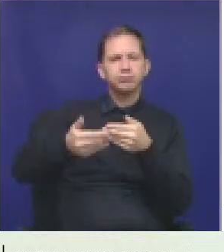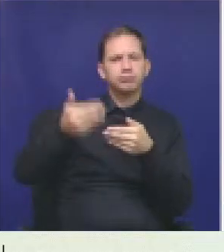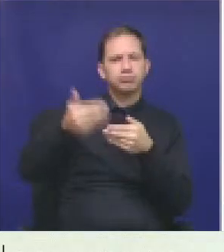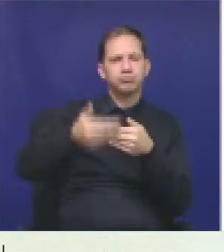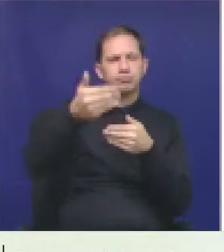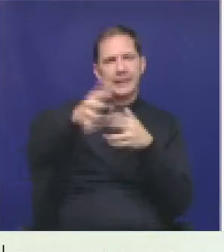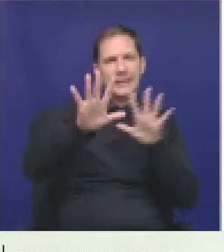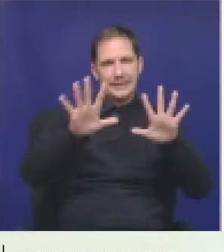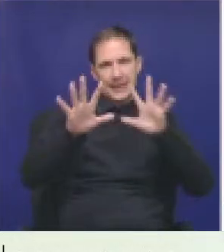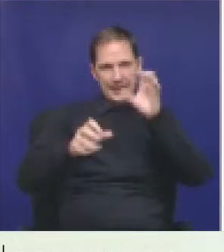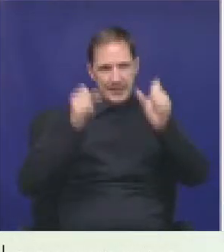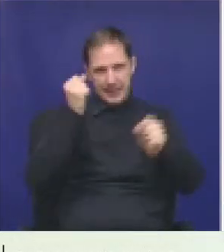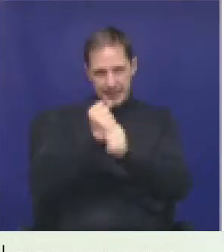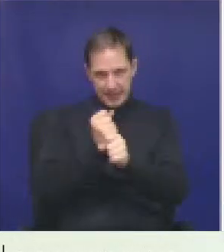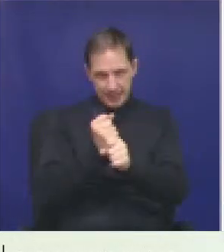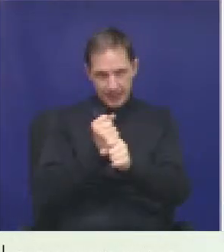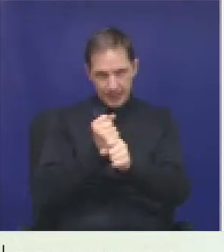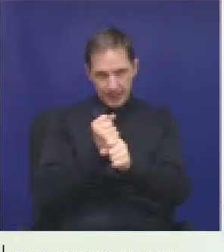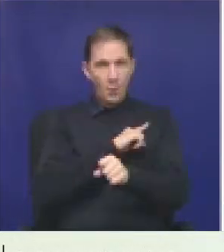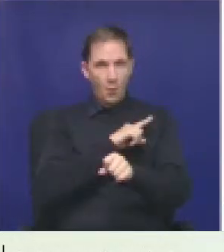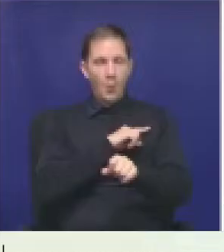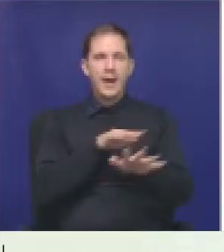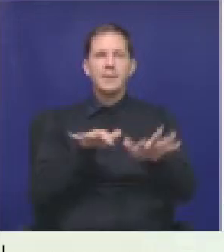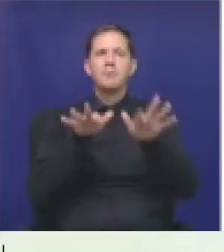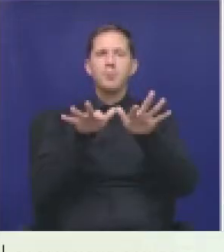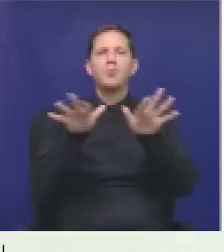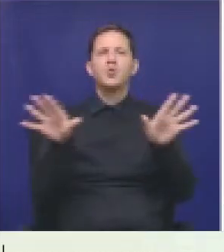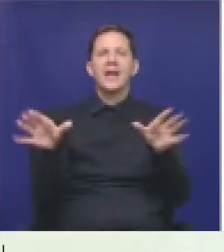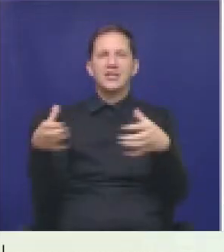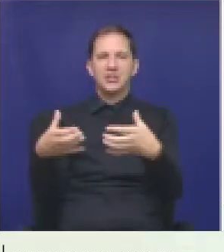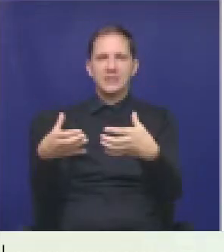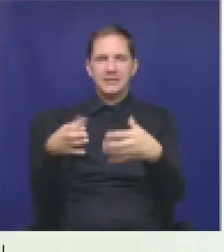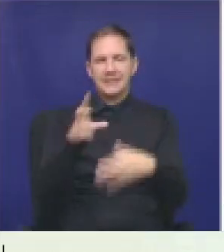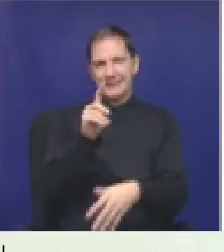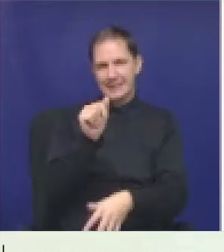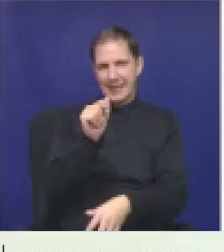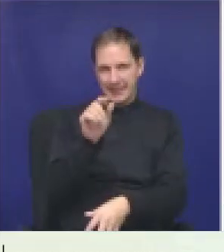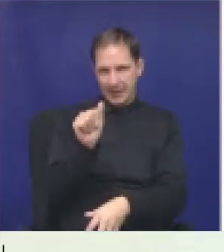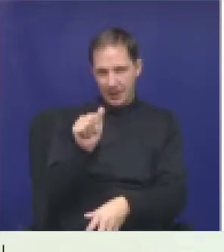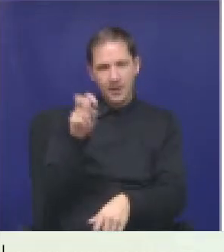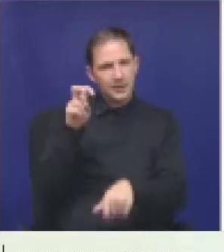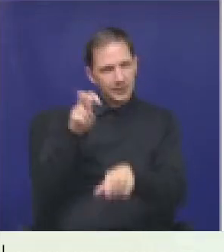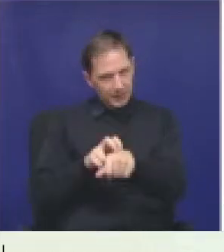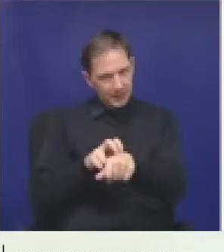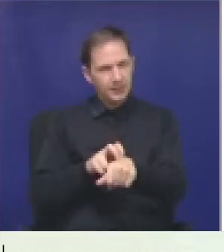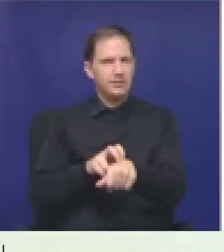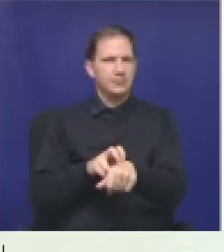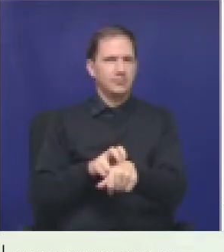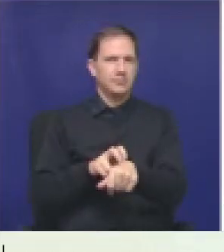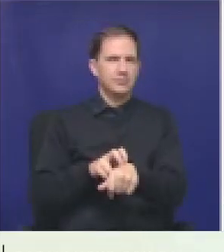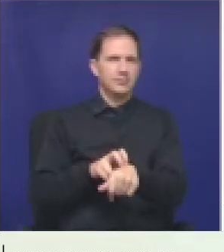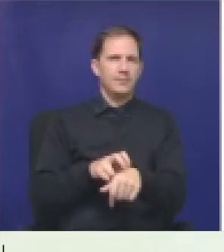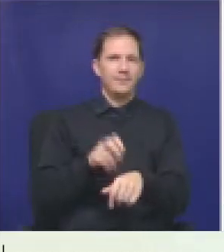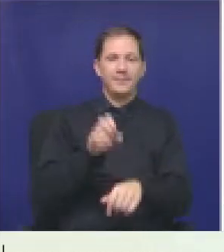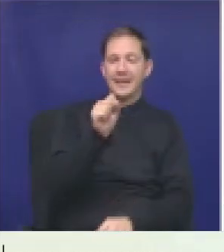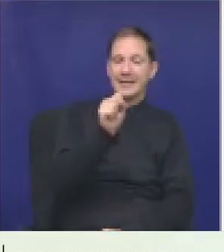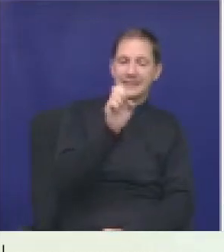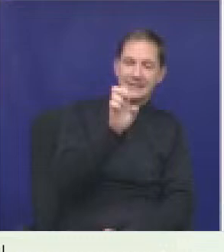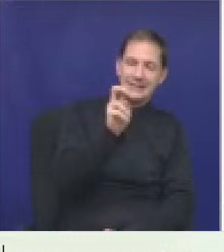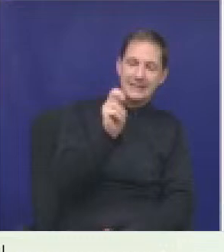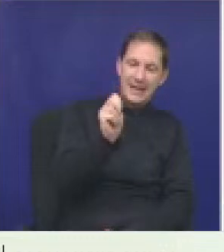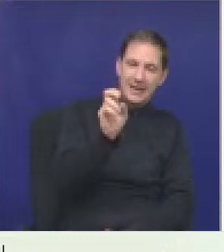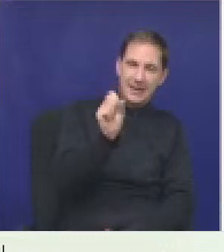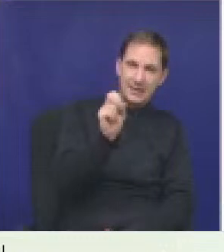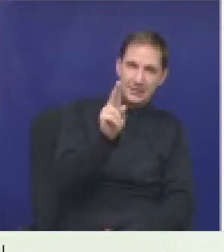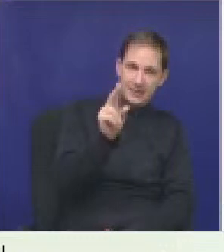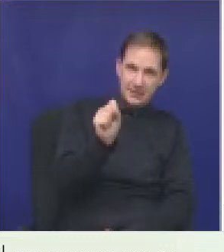population data, which is critical for NDP and MTDP monitoring. The census has critical implications for